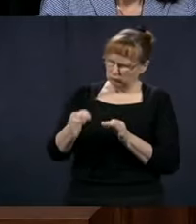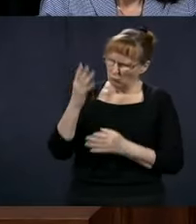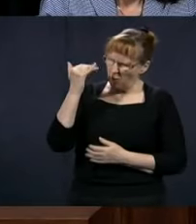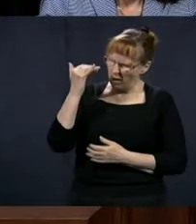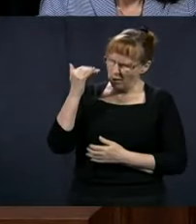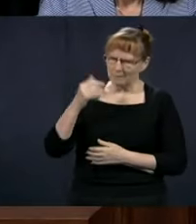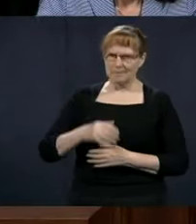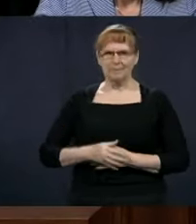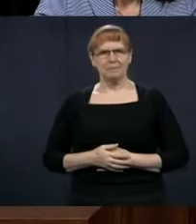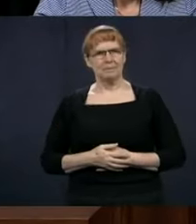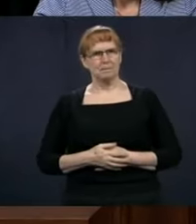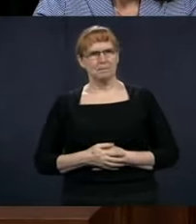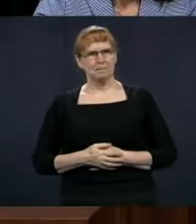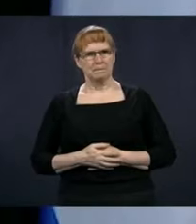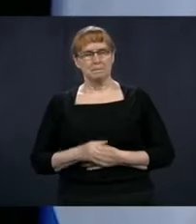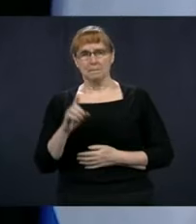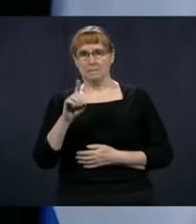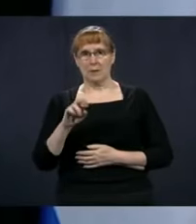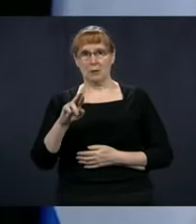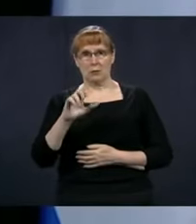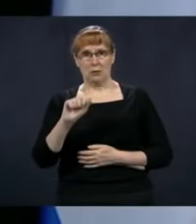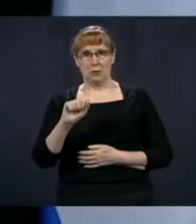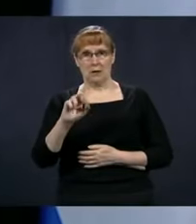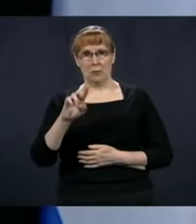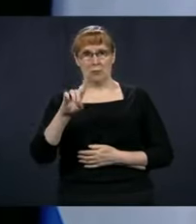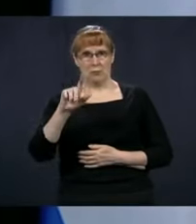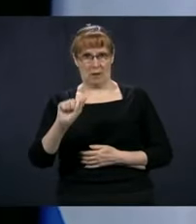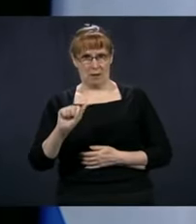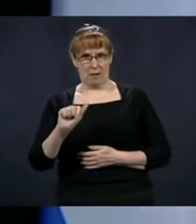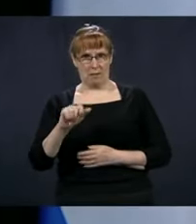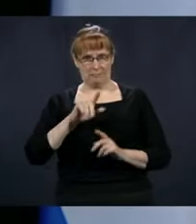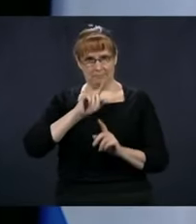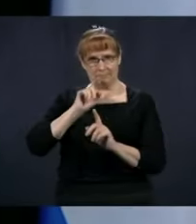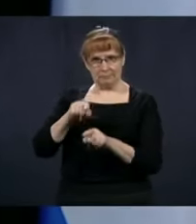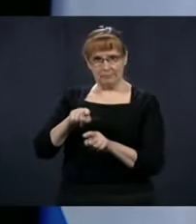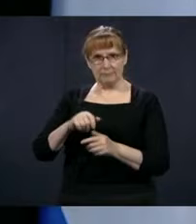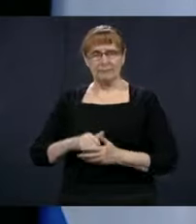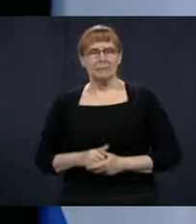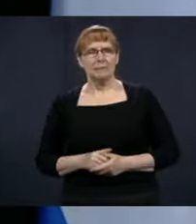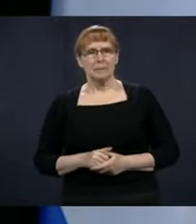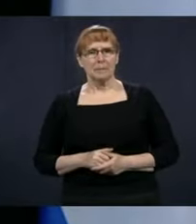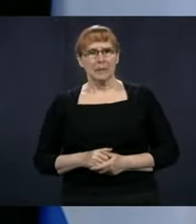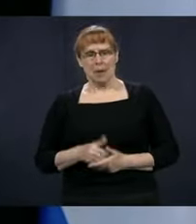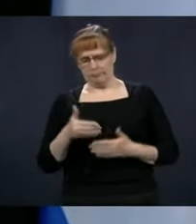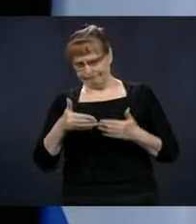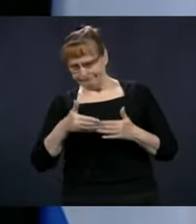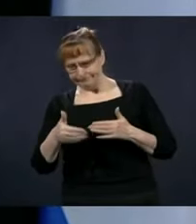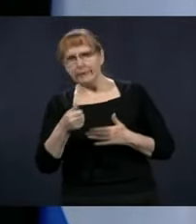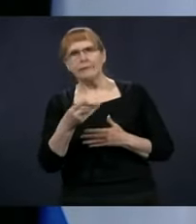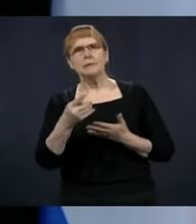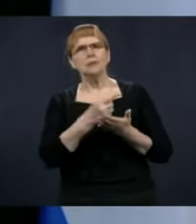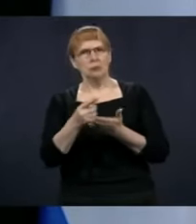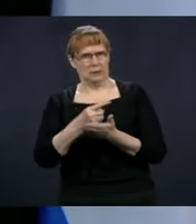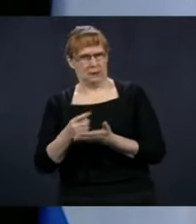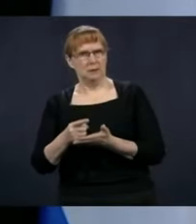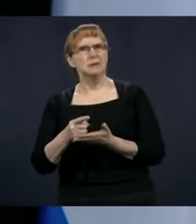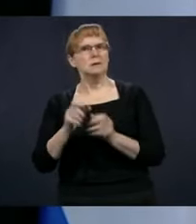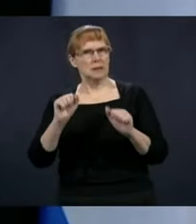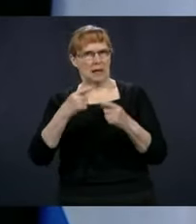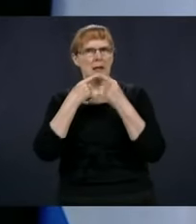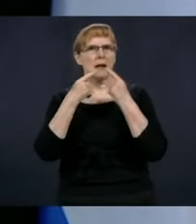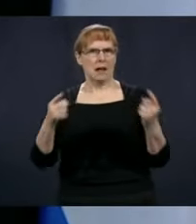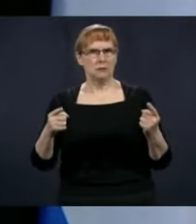say, in the next weeks. We are finishing the different plans, and we'll announce those